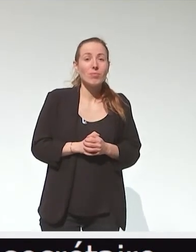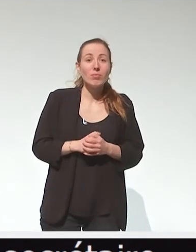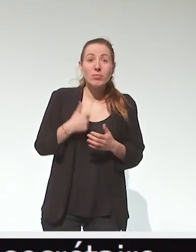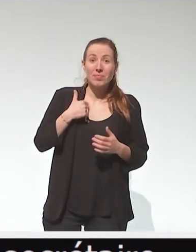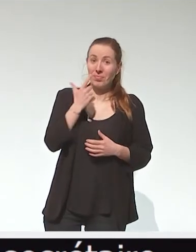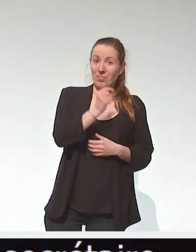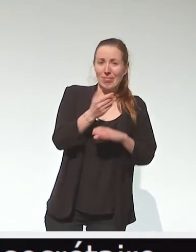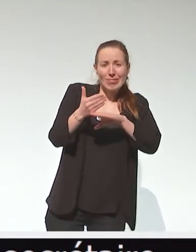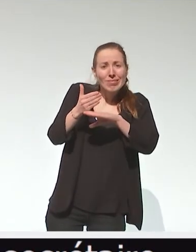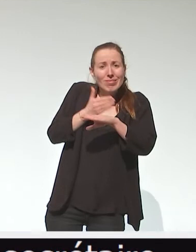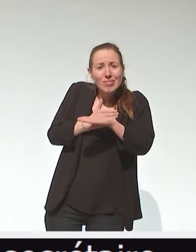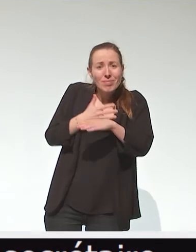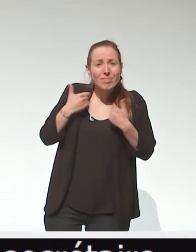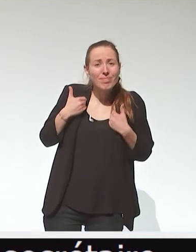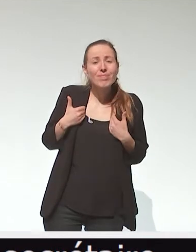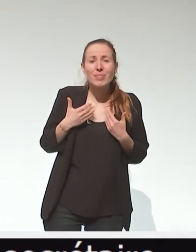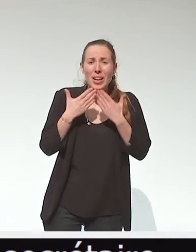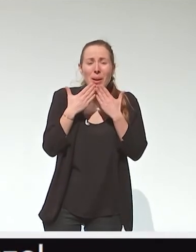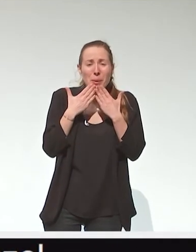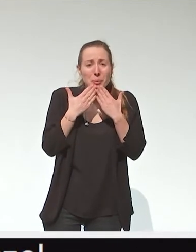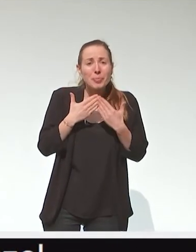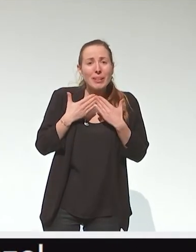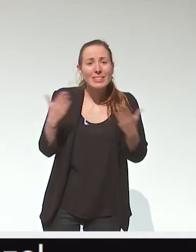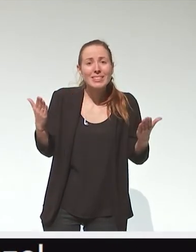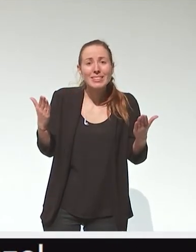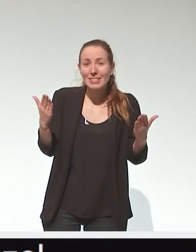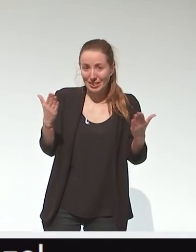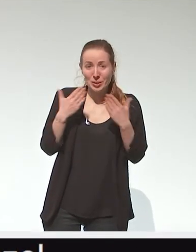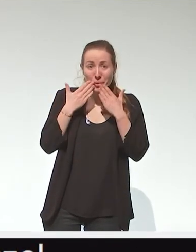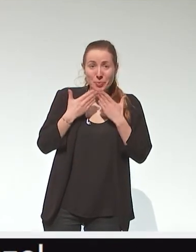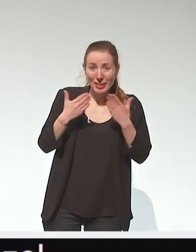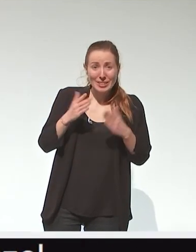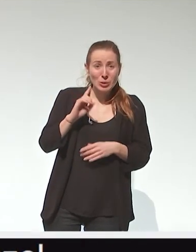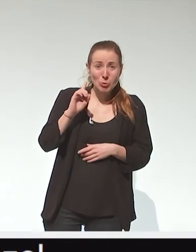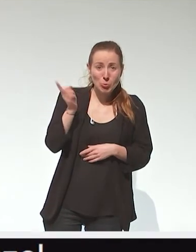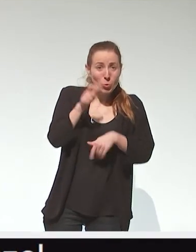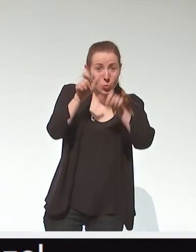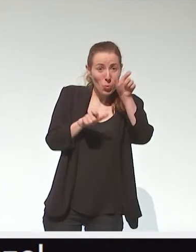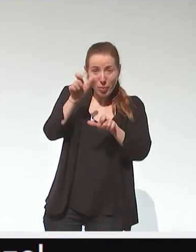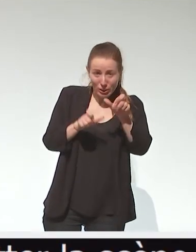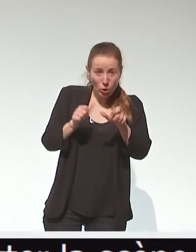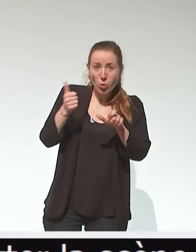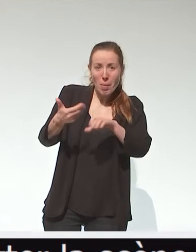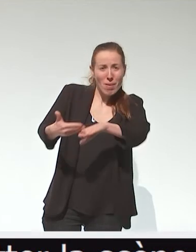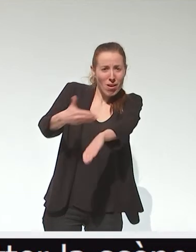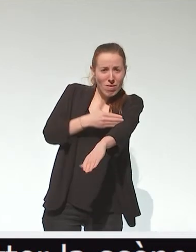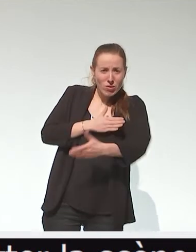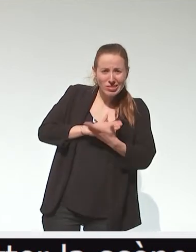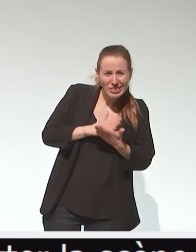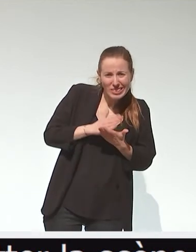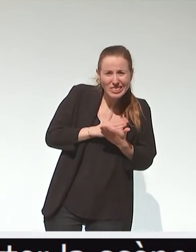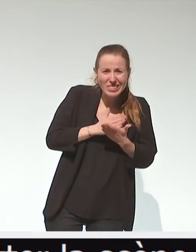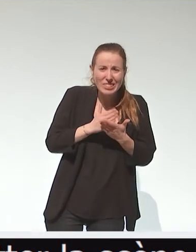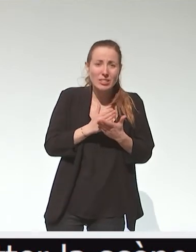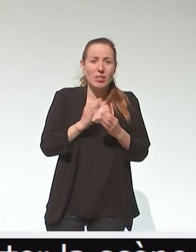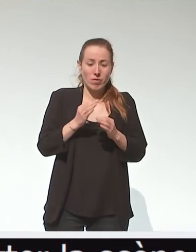remarks. Before I leave the stage, I would like to pay thanks to everybody who has